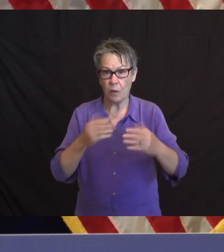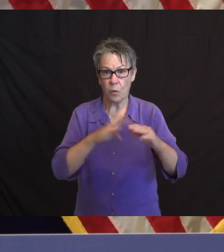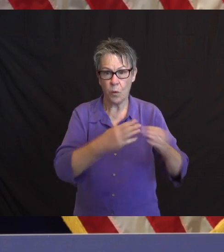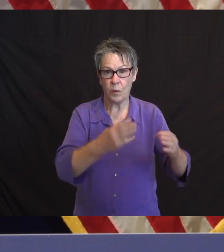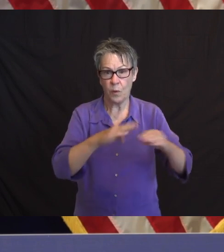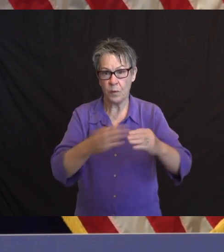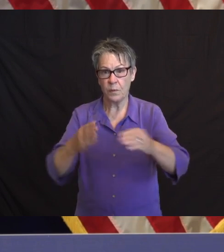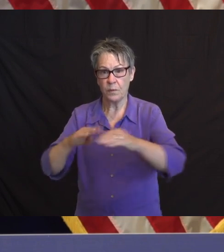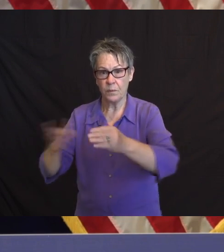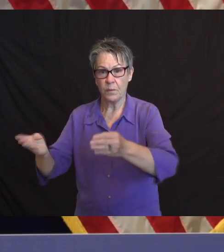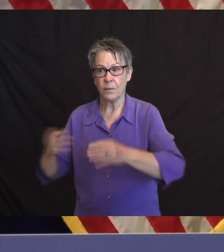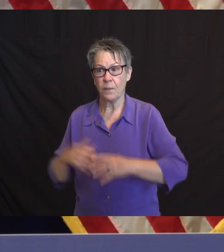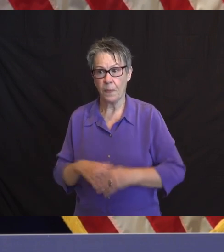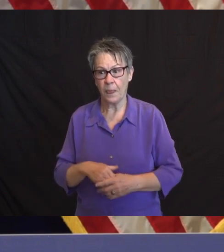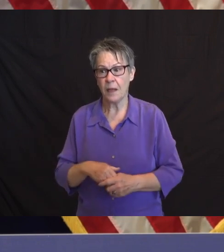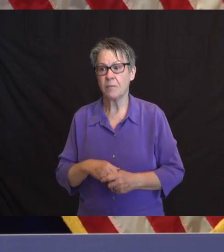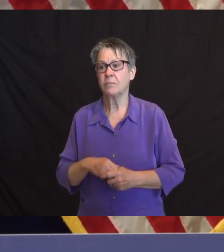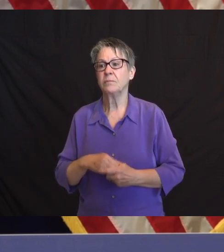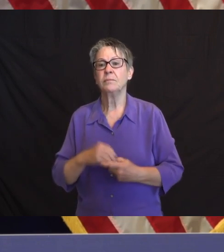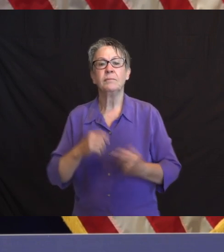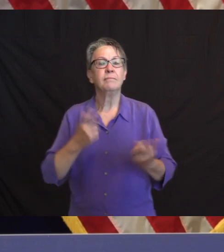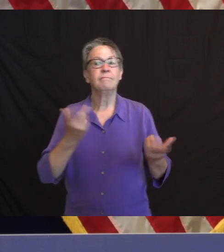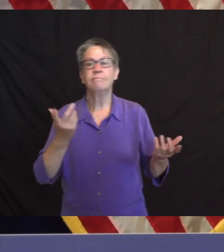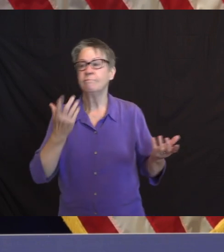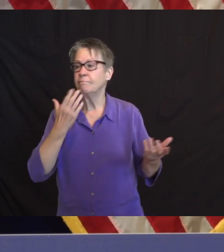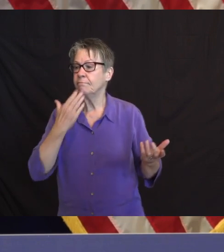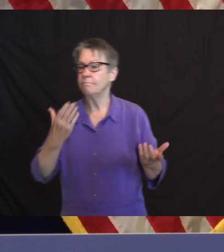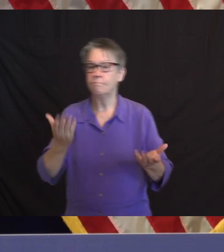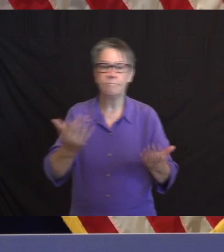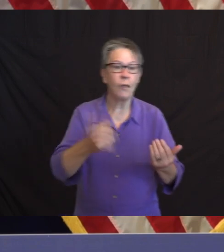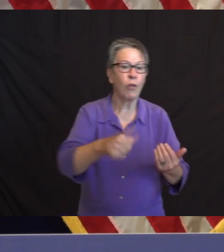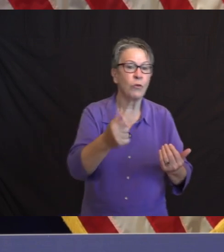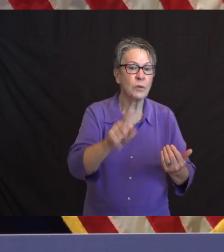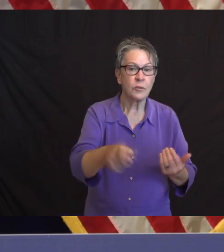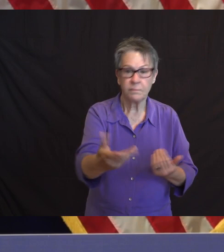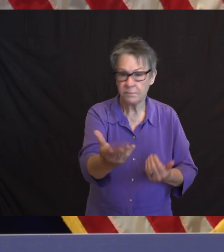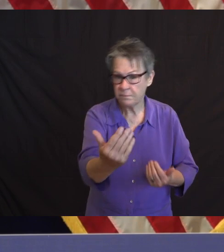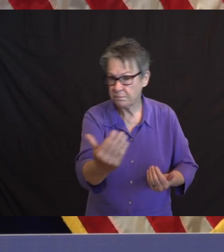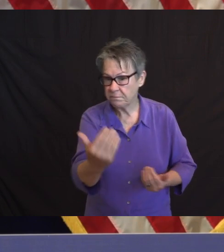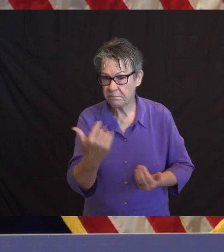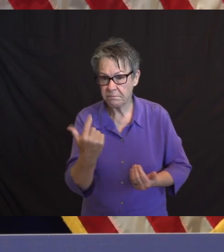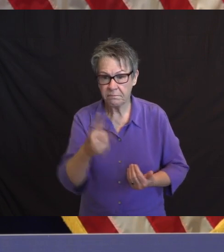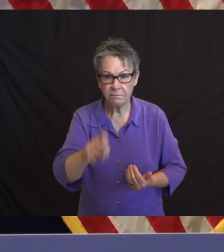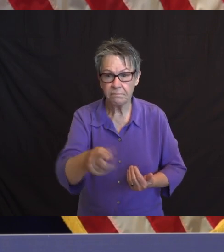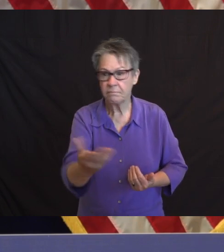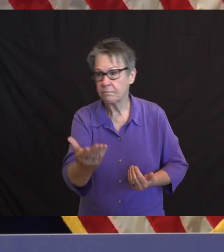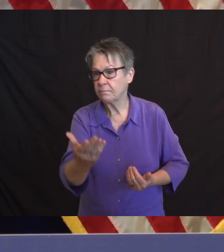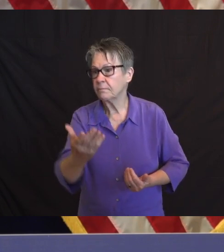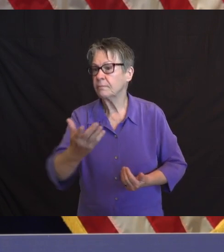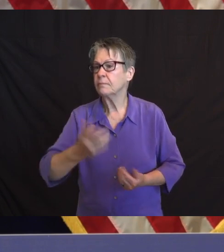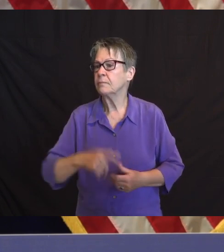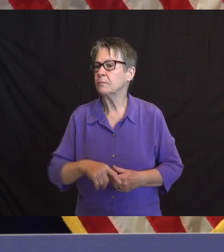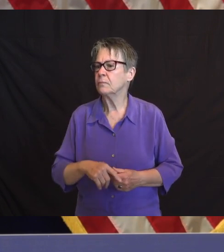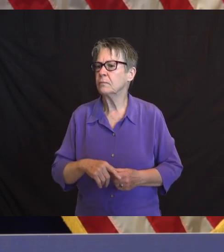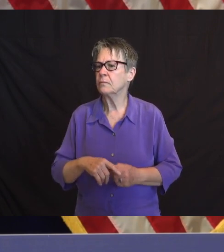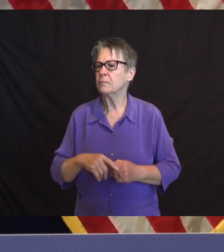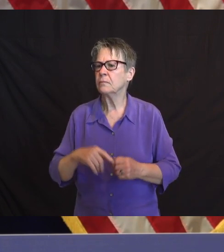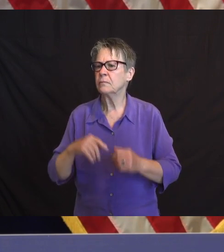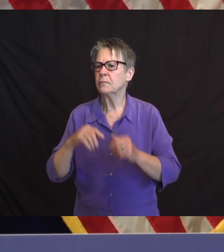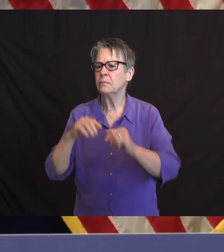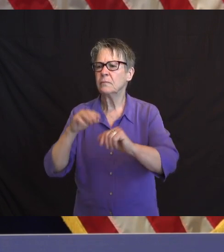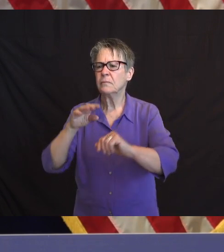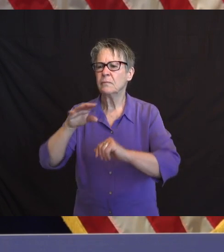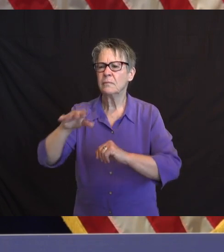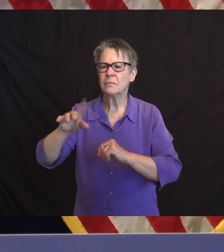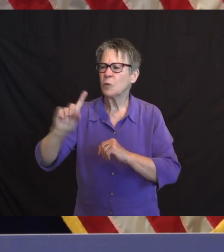afternoon. Hi, good afternoon. What is the funding pool for the New Jersey Transit Capital Plan? Do you anticipate